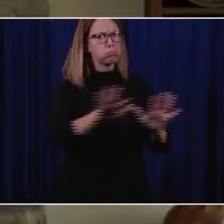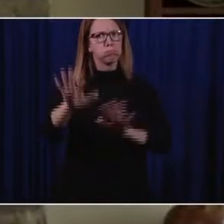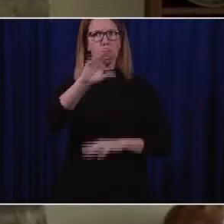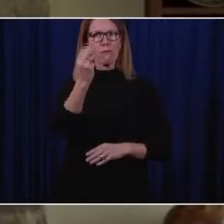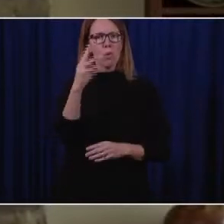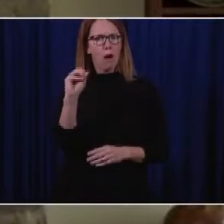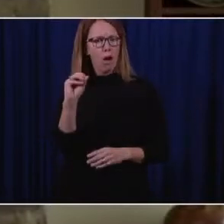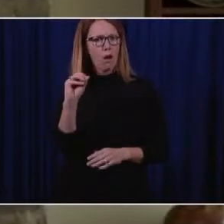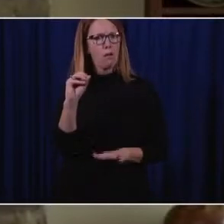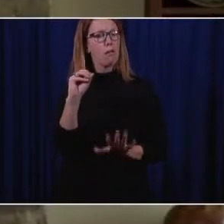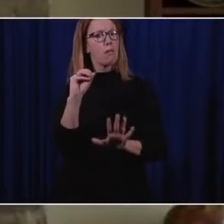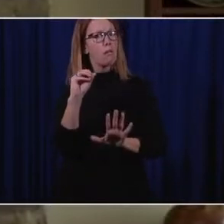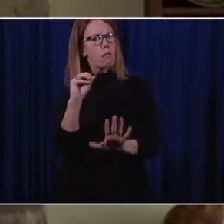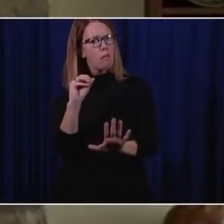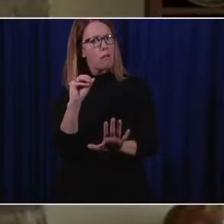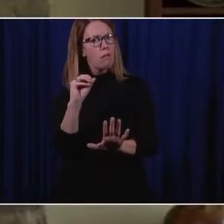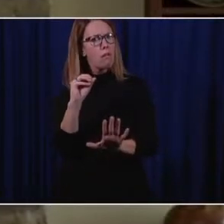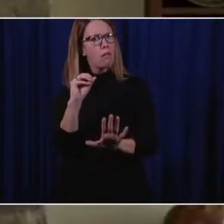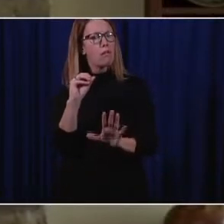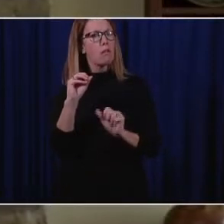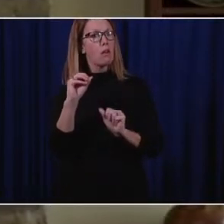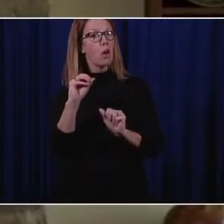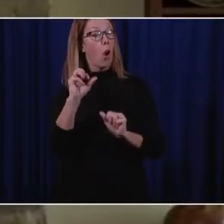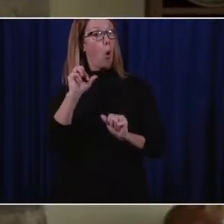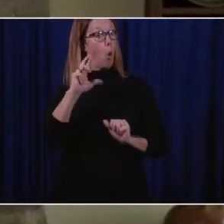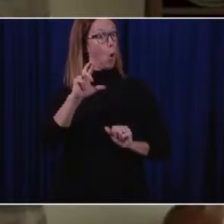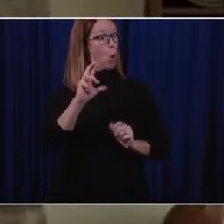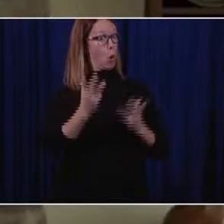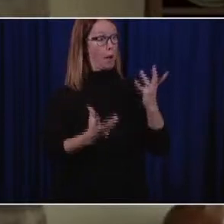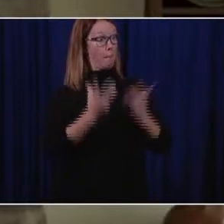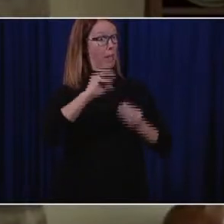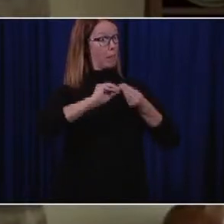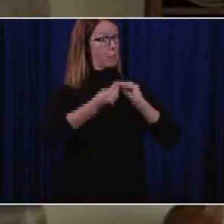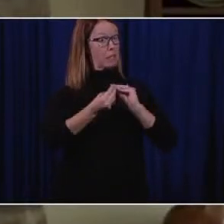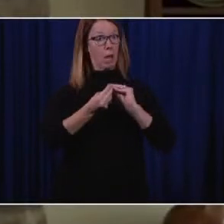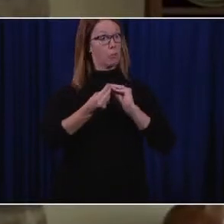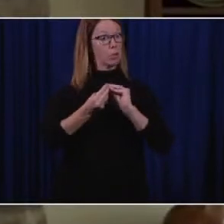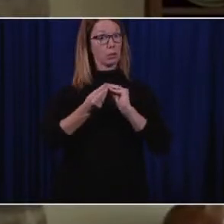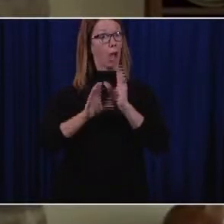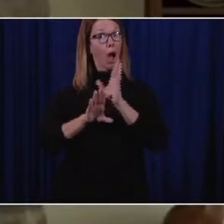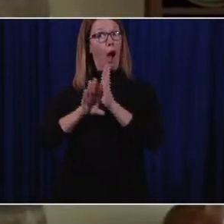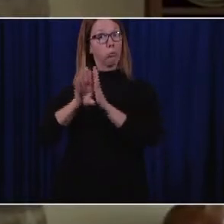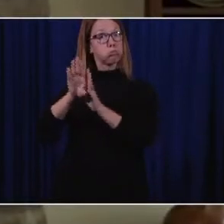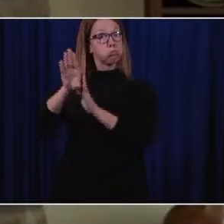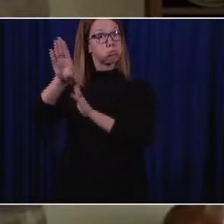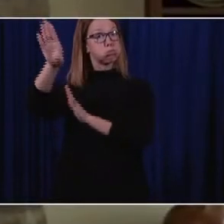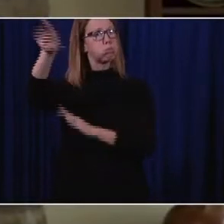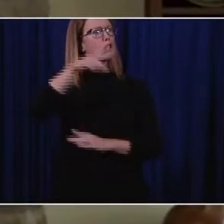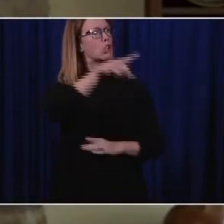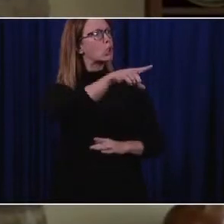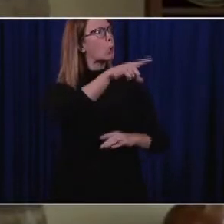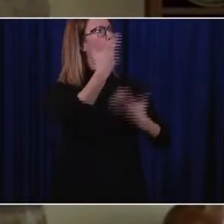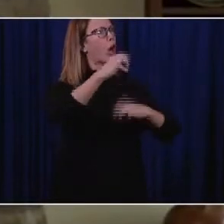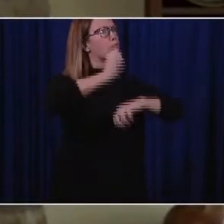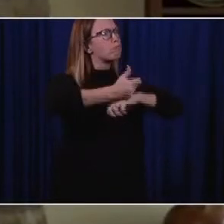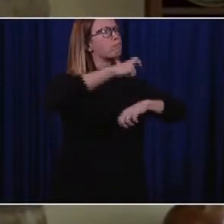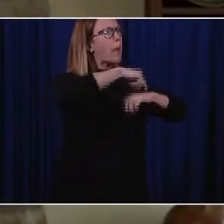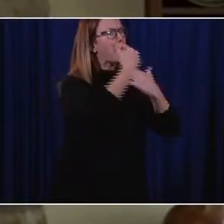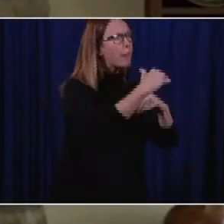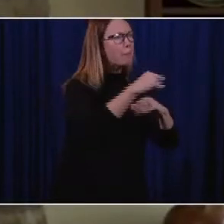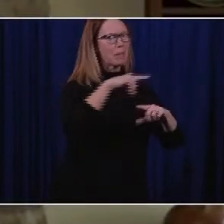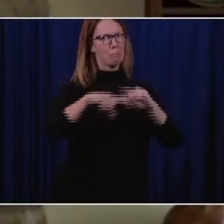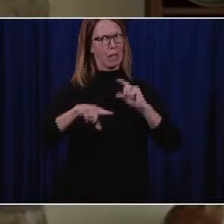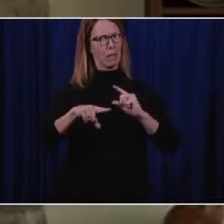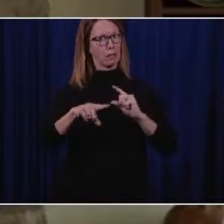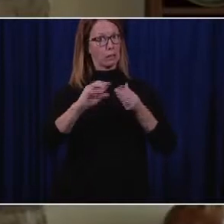citizens. How about, let's assume that you do not achieve those numbers and the numbers continue to climb. What would be your message